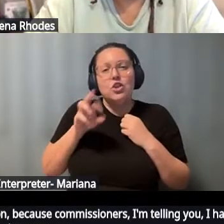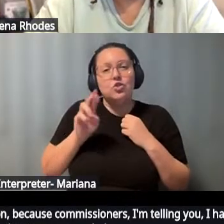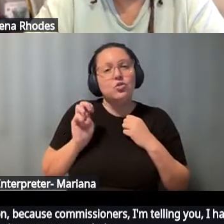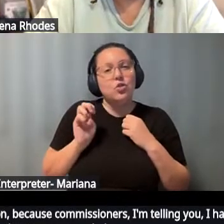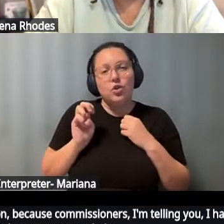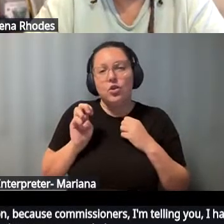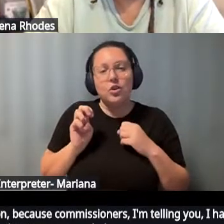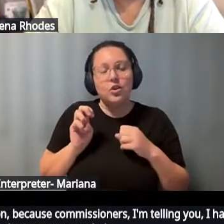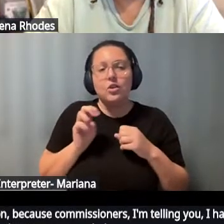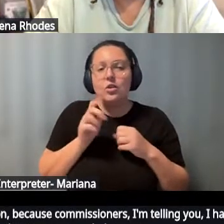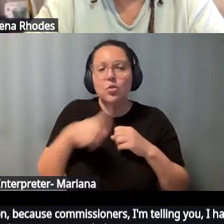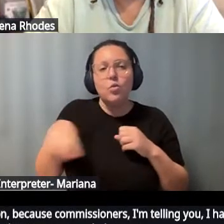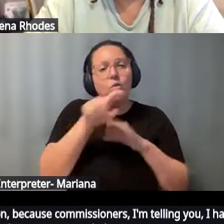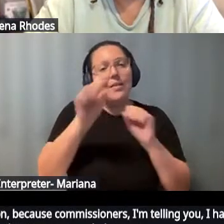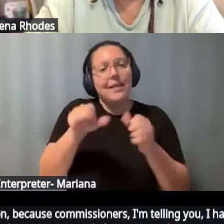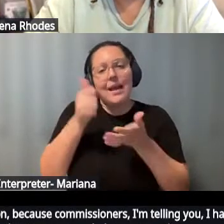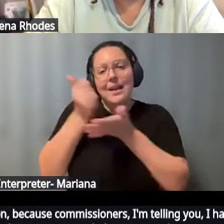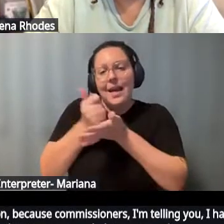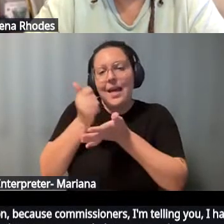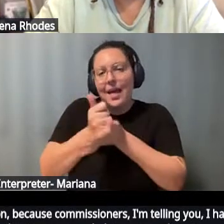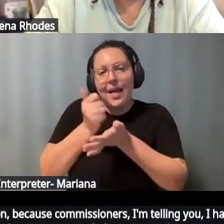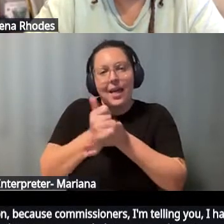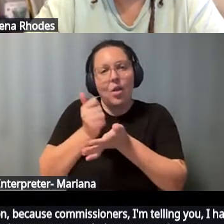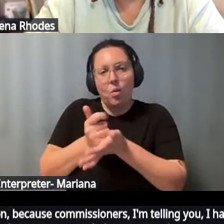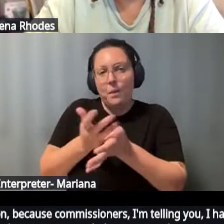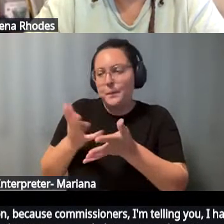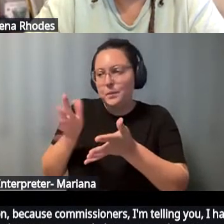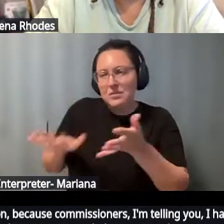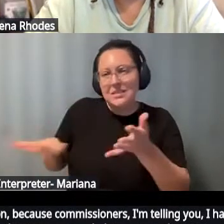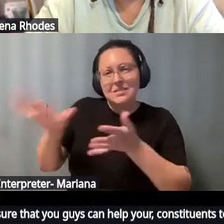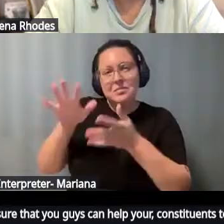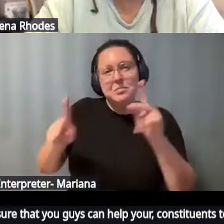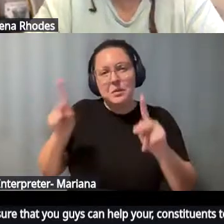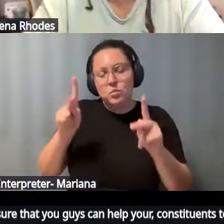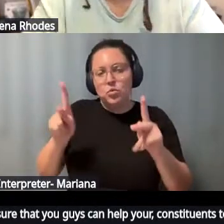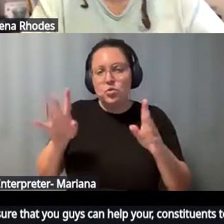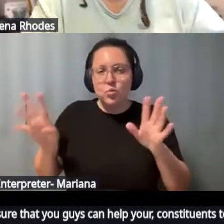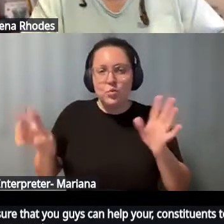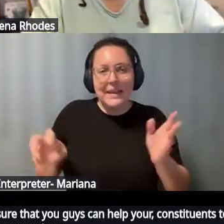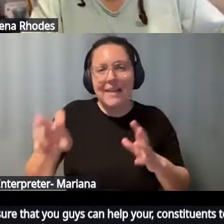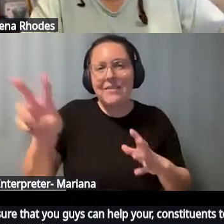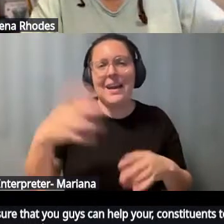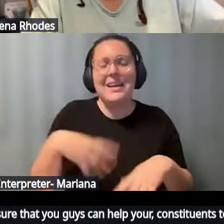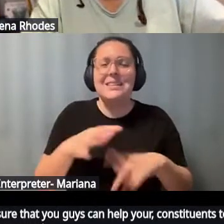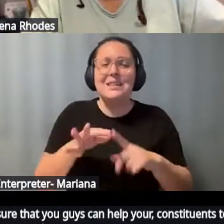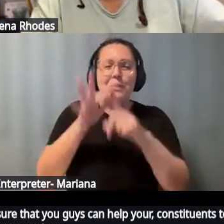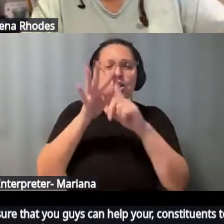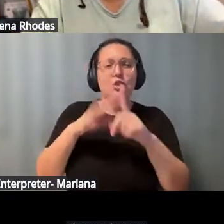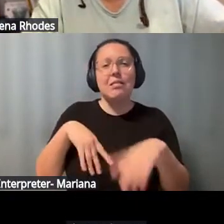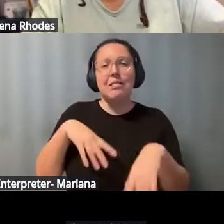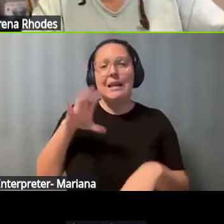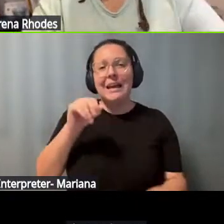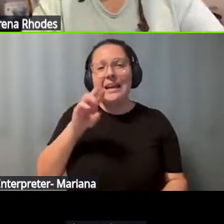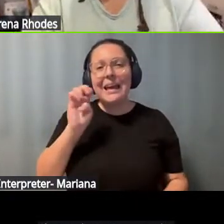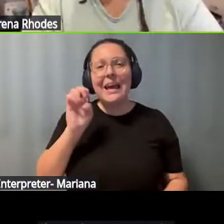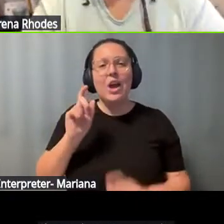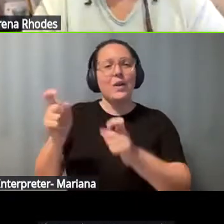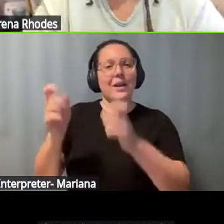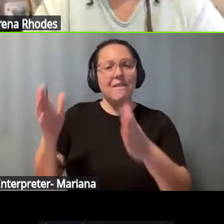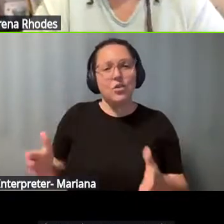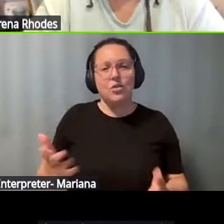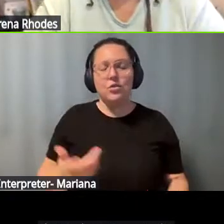your constituents to navigate, especially those caregivers that are in your community Yeah. now, on